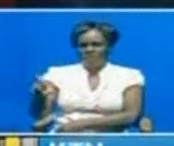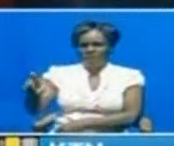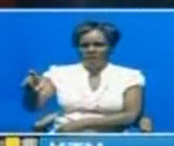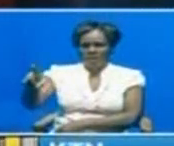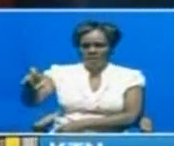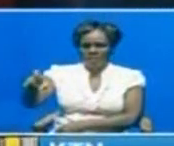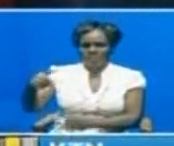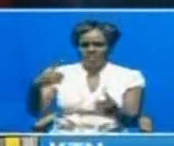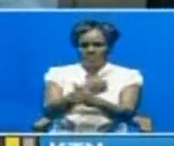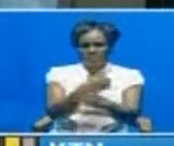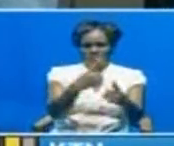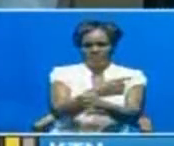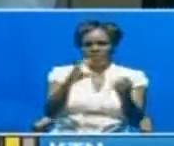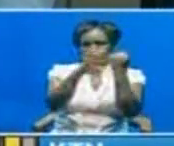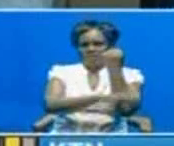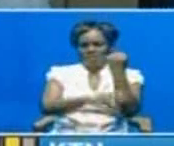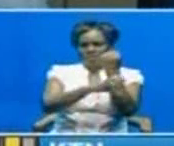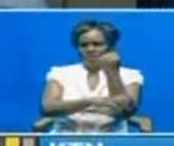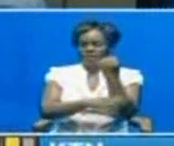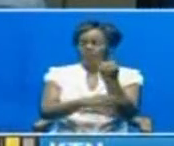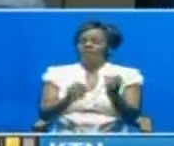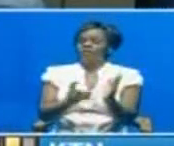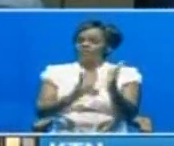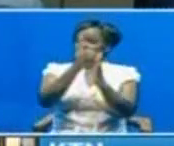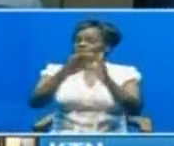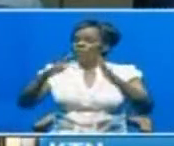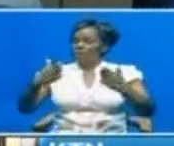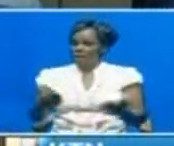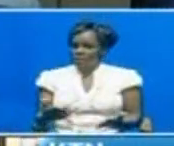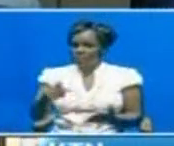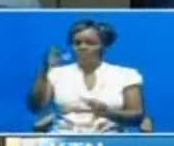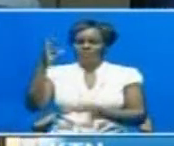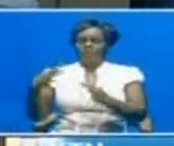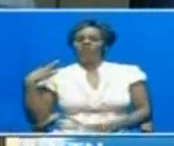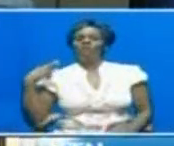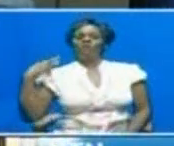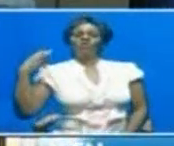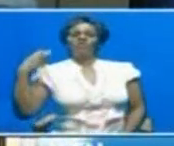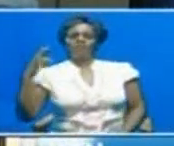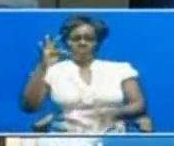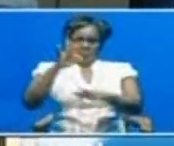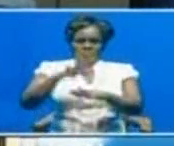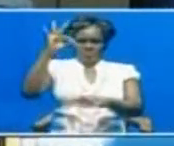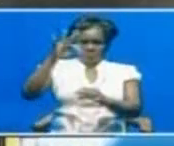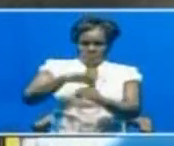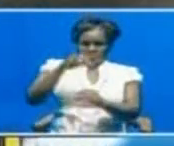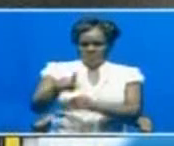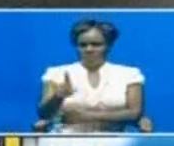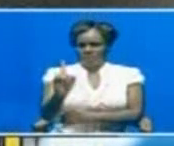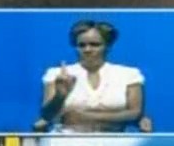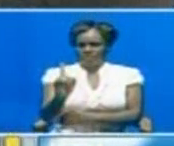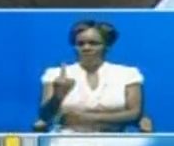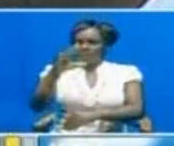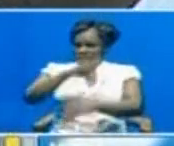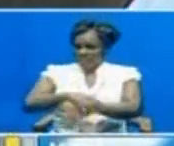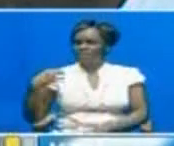in Asia and in Africa. For a vaccine to be developed, the researchers rely on volunteers to have tests carried out on them. Getting